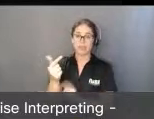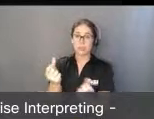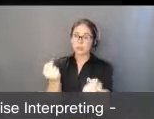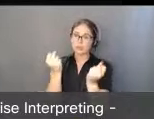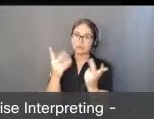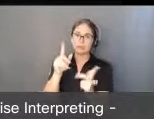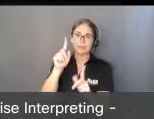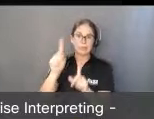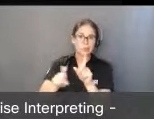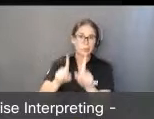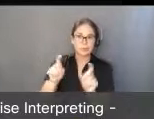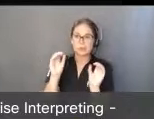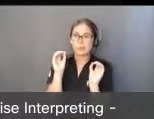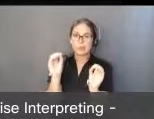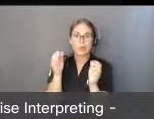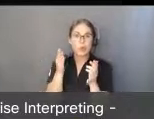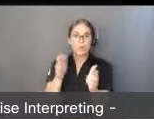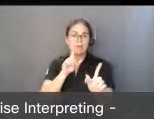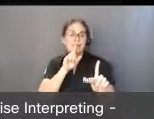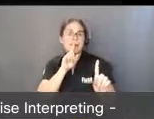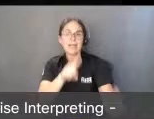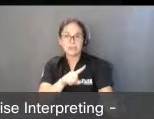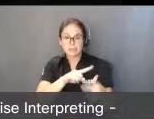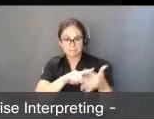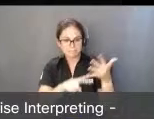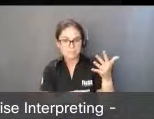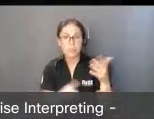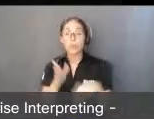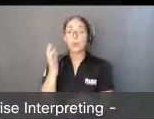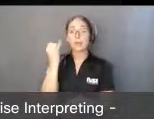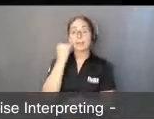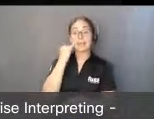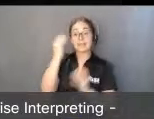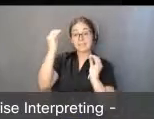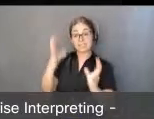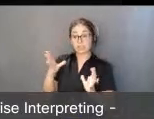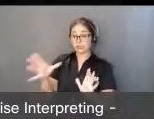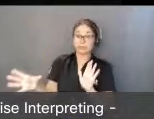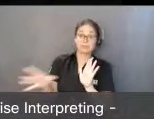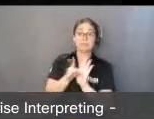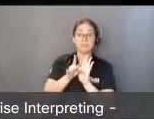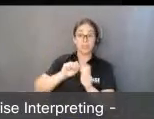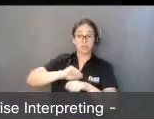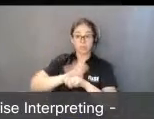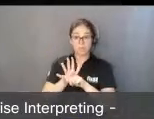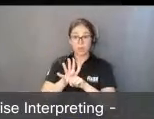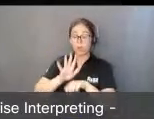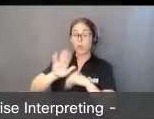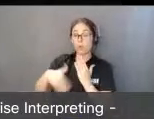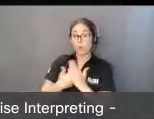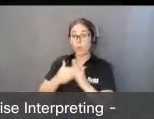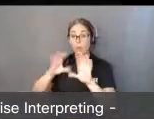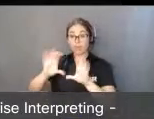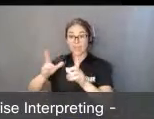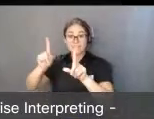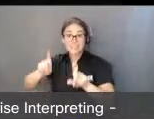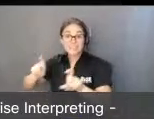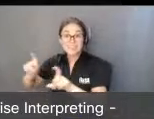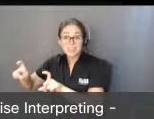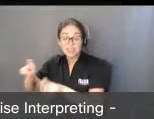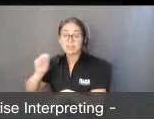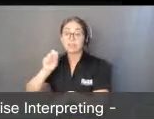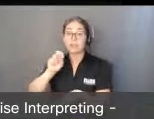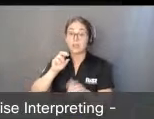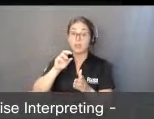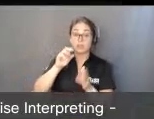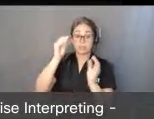questions that have no way of answering yet. What if a teacher ends up getting COVID? Does the whole class get tested? Does a teacher go under quarantine